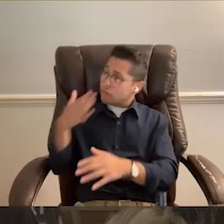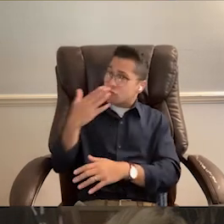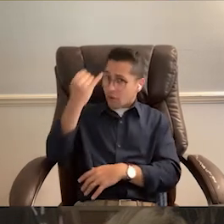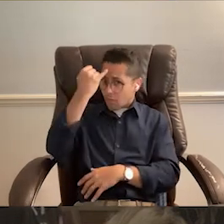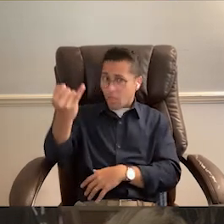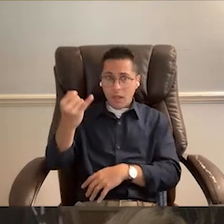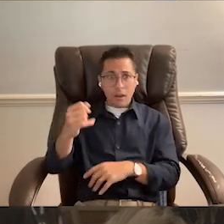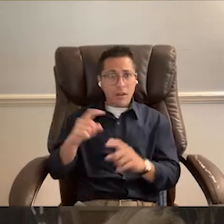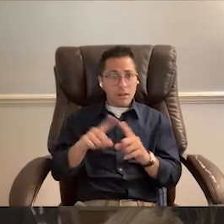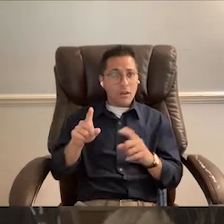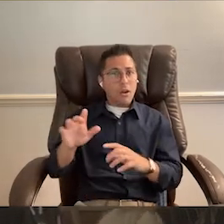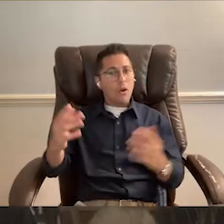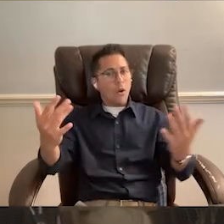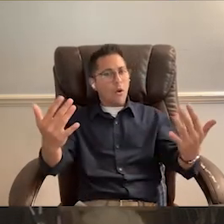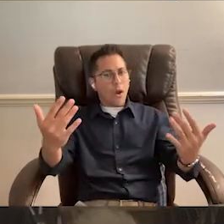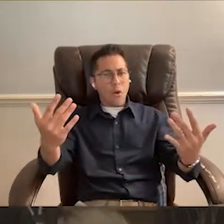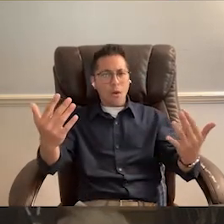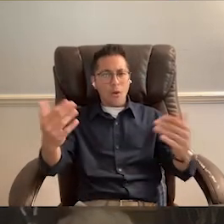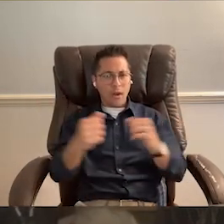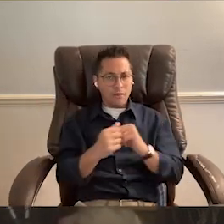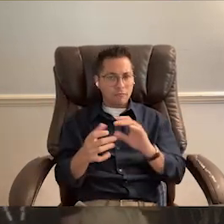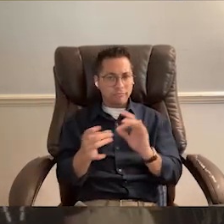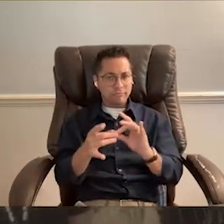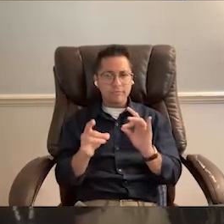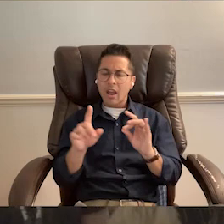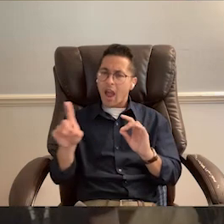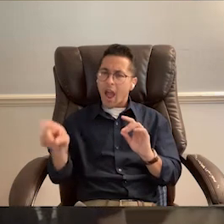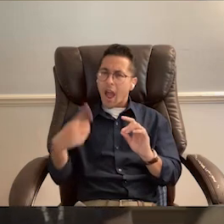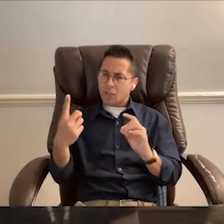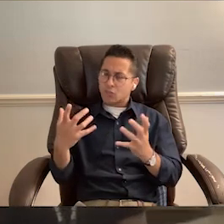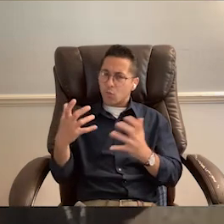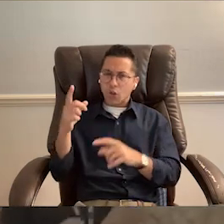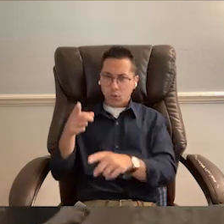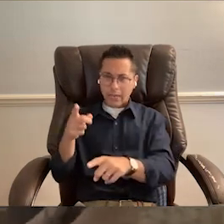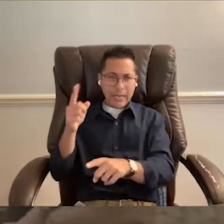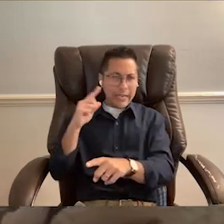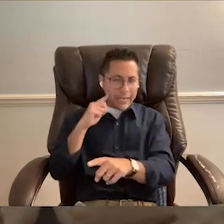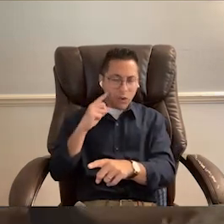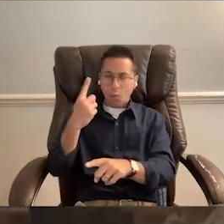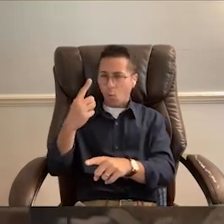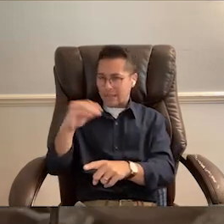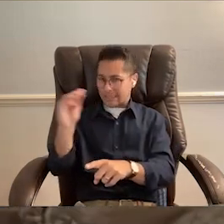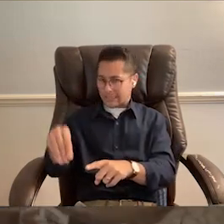people, you can't do that. I'm because- disagreeing. Well, you're No, it's just a infringing thought. people's It's a rights. thought, though. No, it's a good thought, but. Oh, okay.